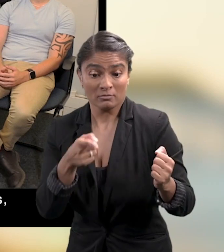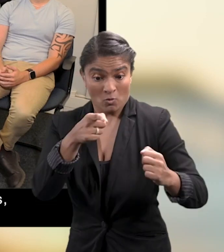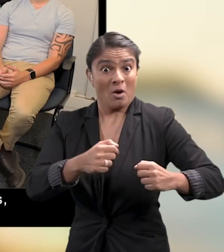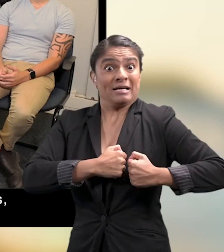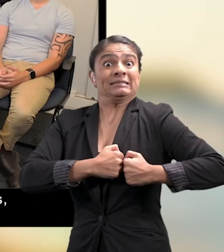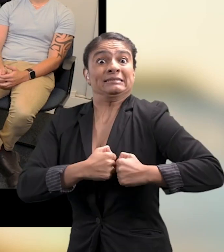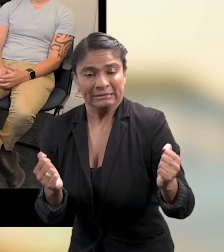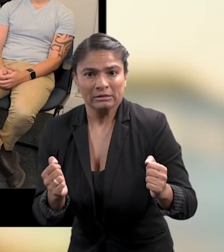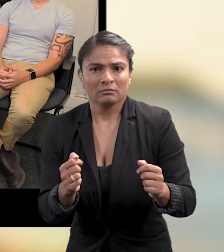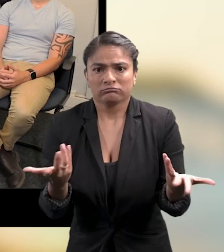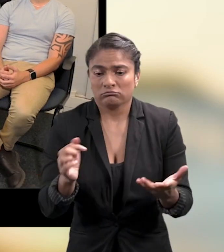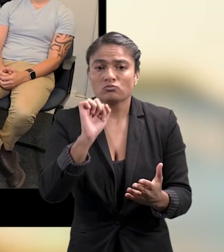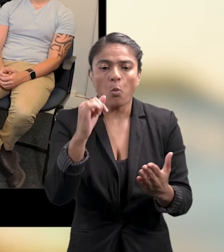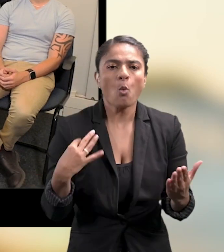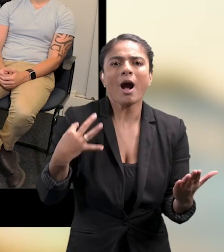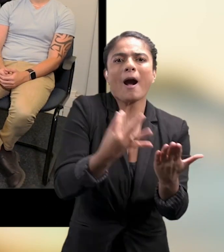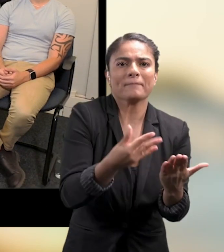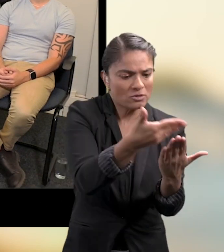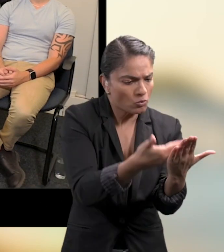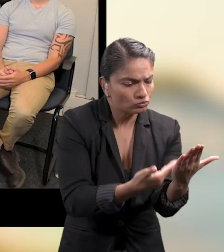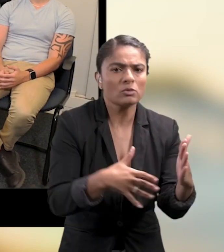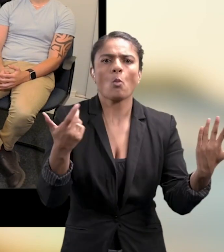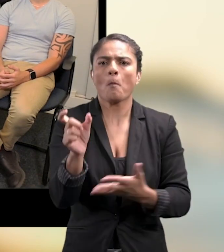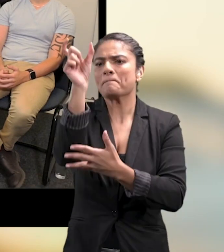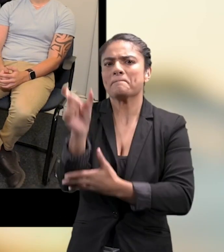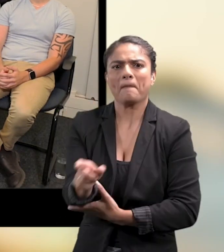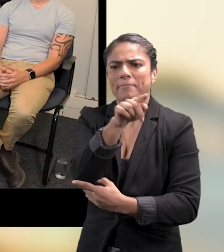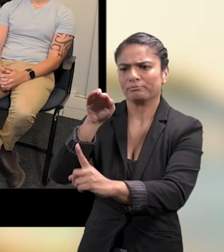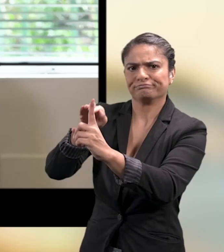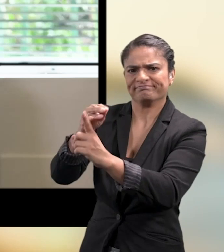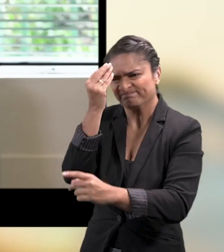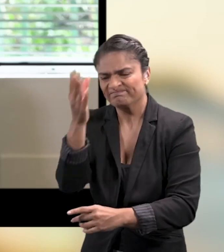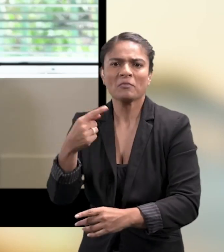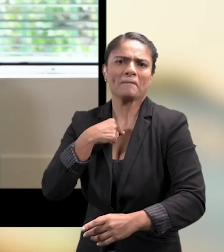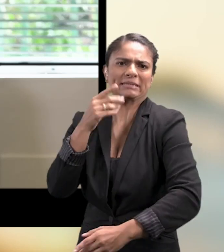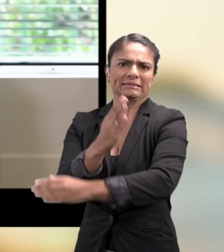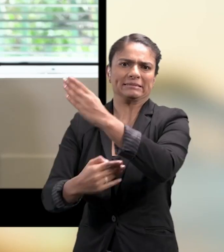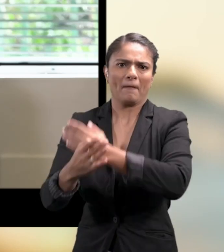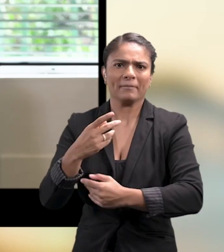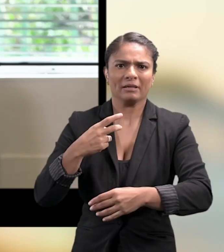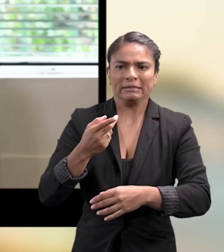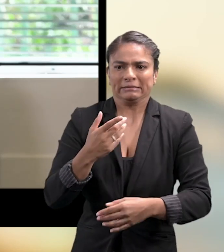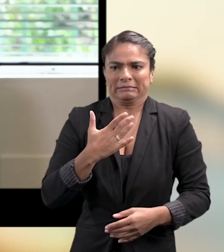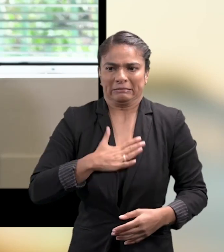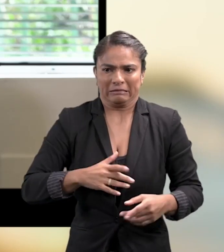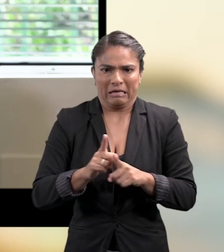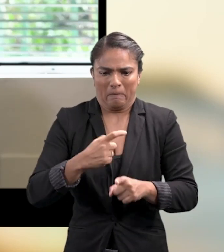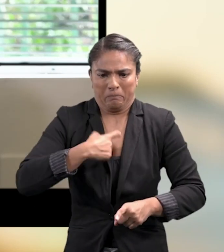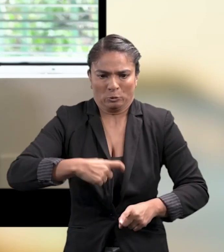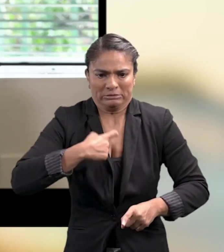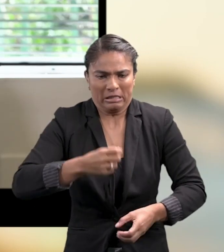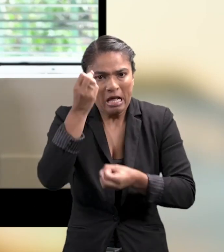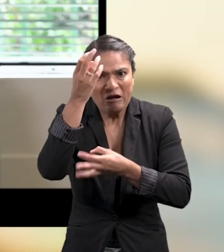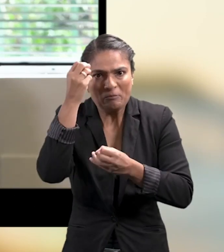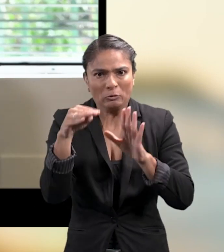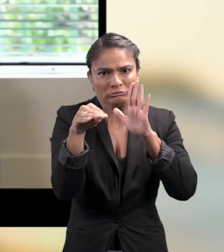you disclose, whether it be on your application or to someone, then they always feel the need to ask you personal details